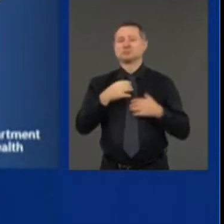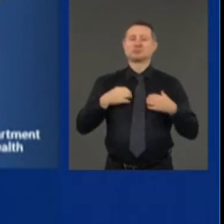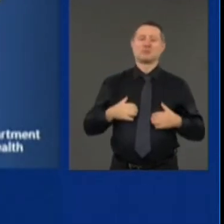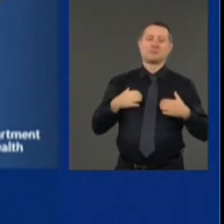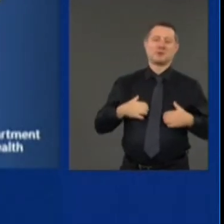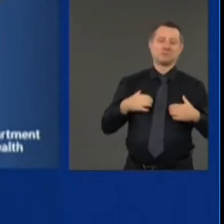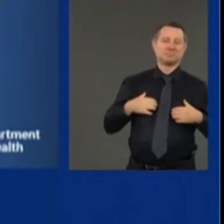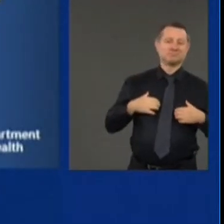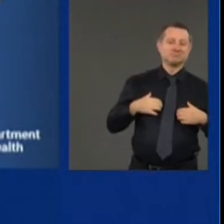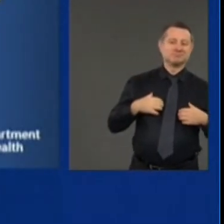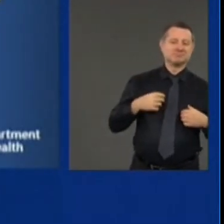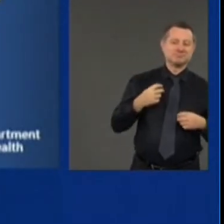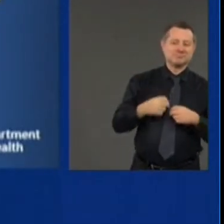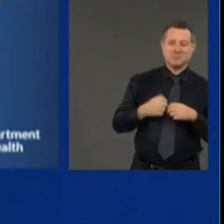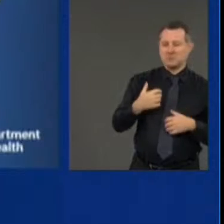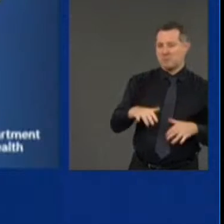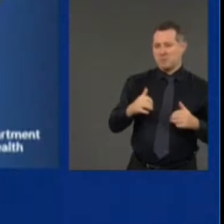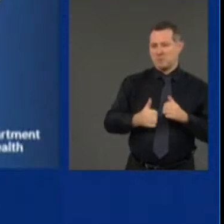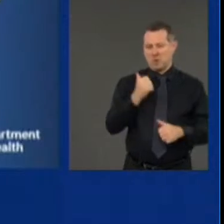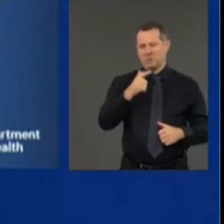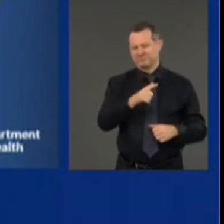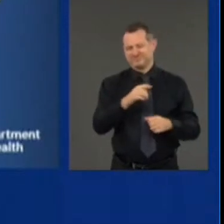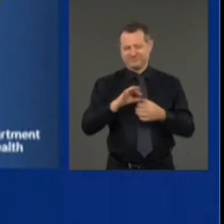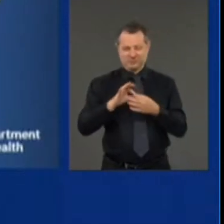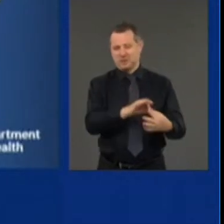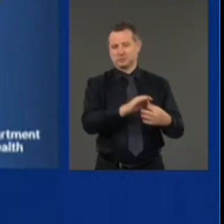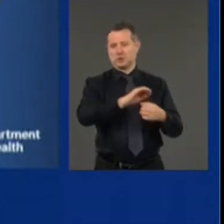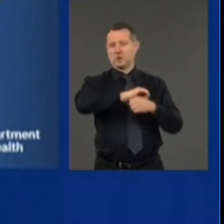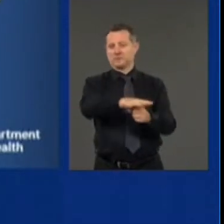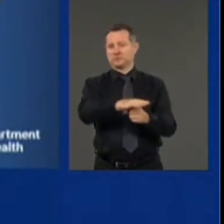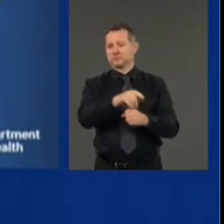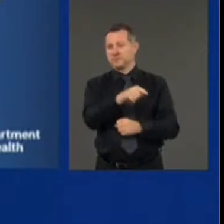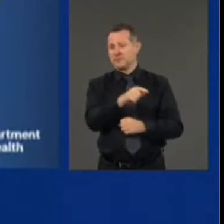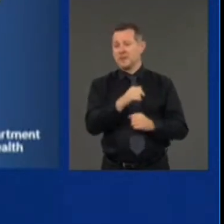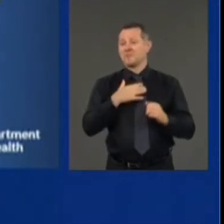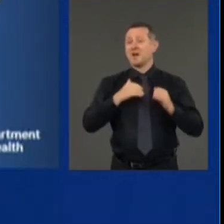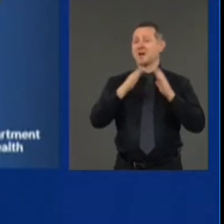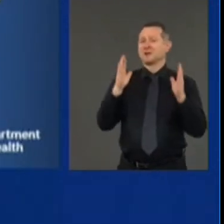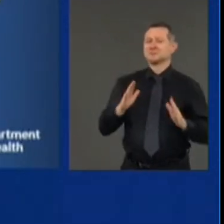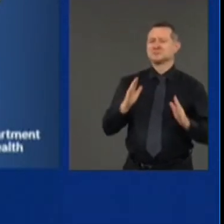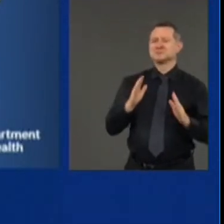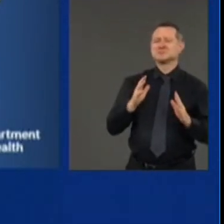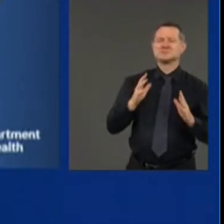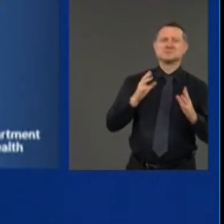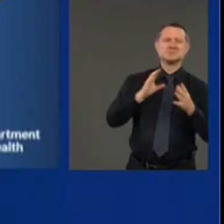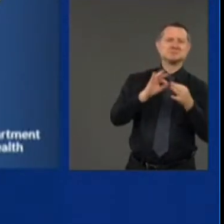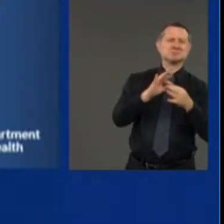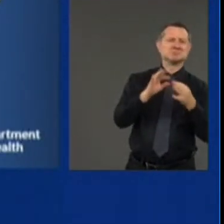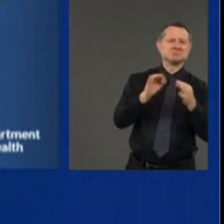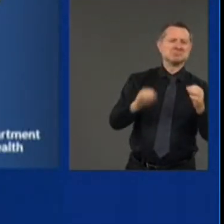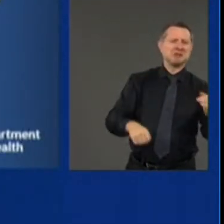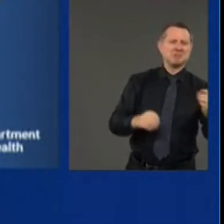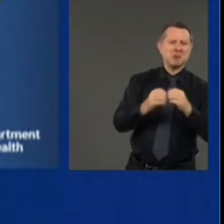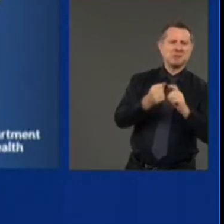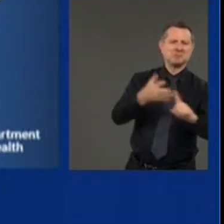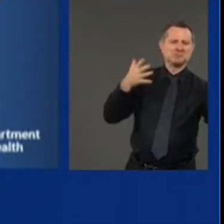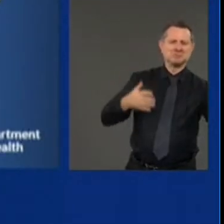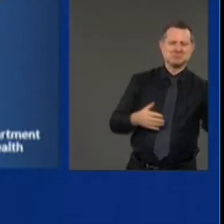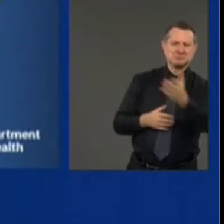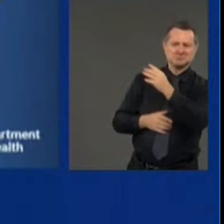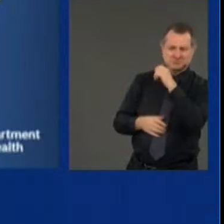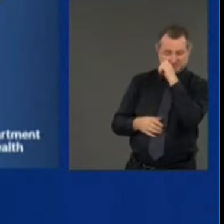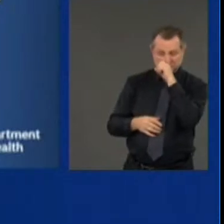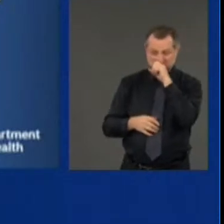COVID, and I'm sure that my esteemed colleagues here can speak more to that fact afterwards. The admissions and readmissions did